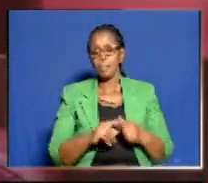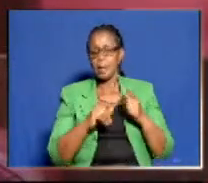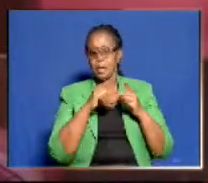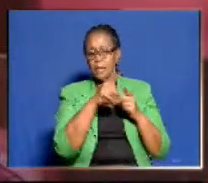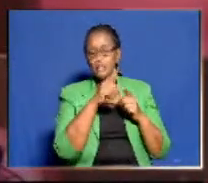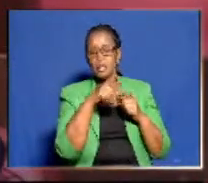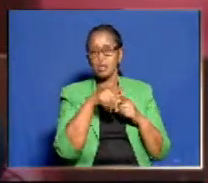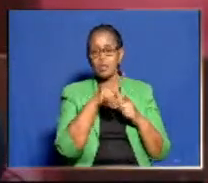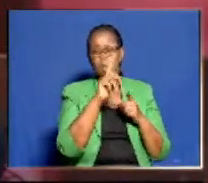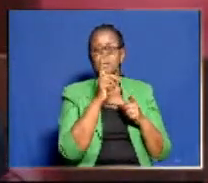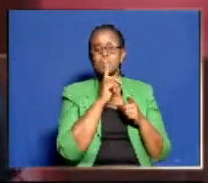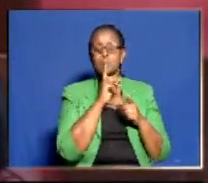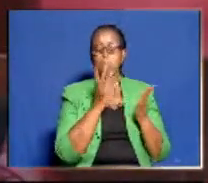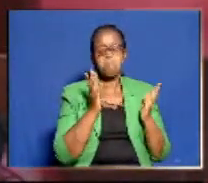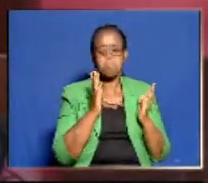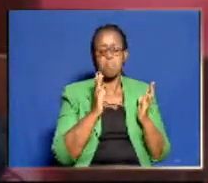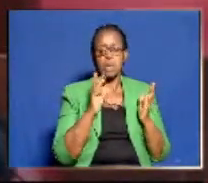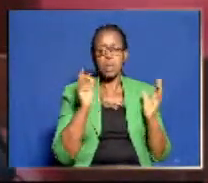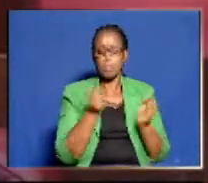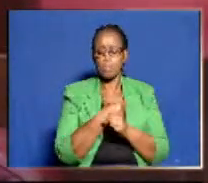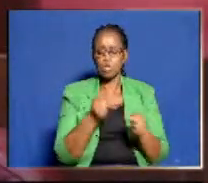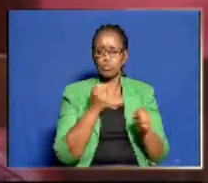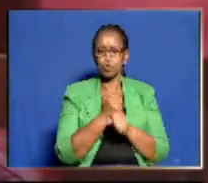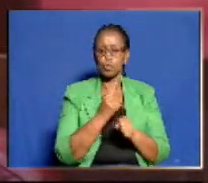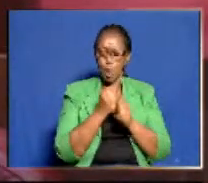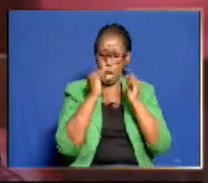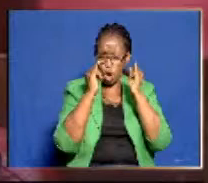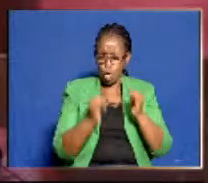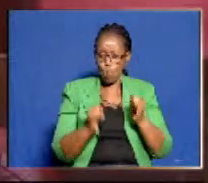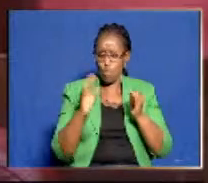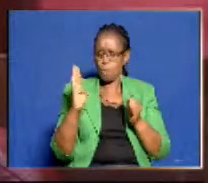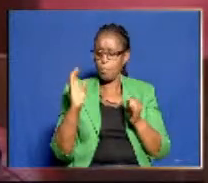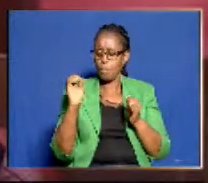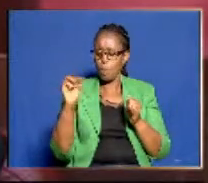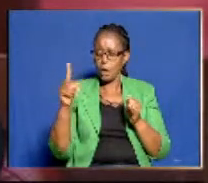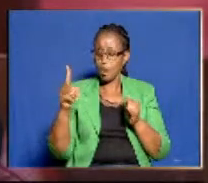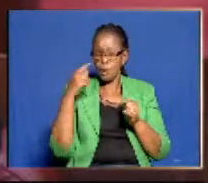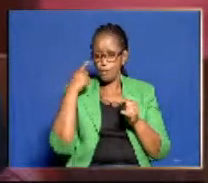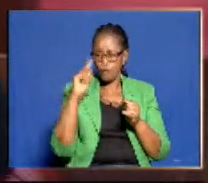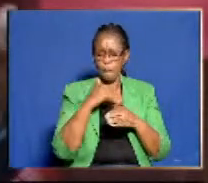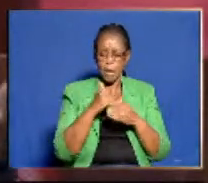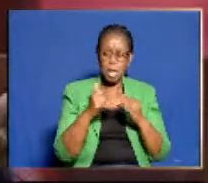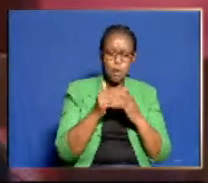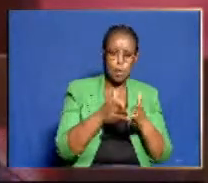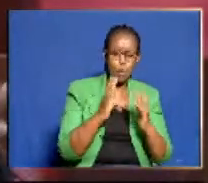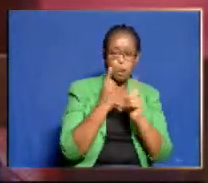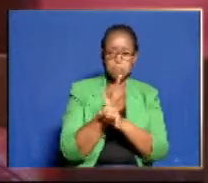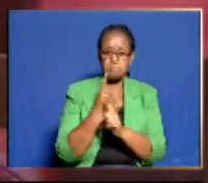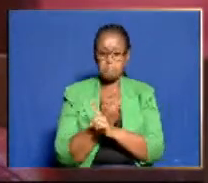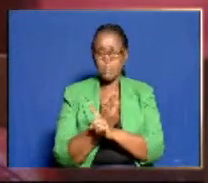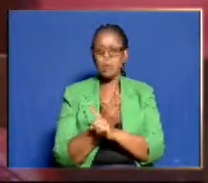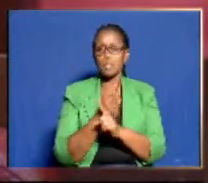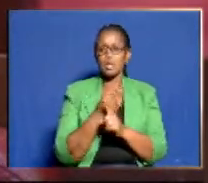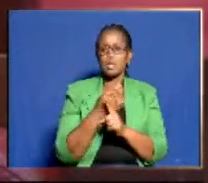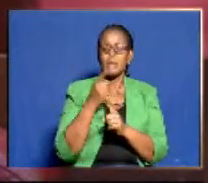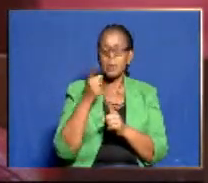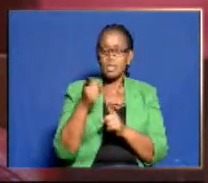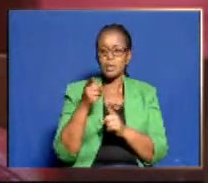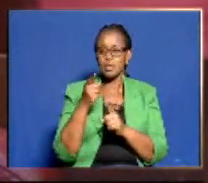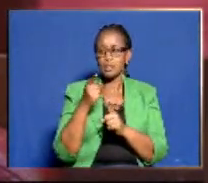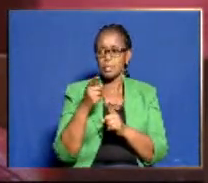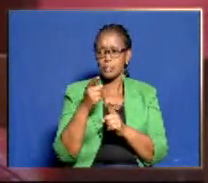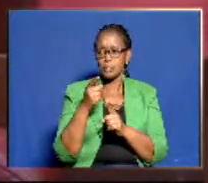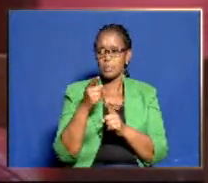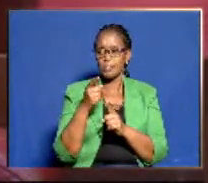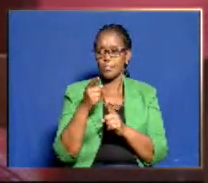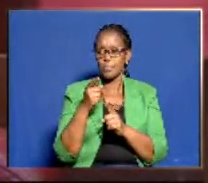pending a new bond for infrastructure, because this will require us opening up on the ceiling of 9 trillion